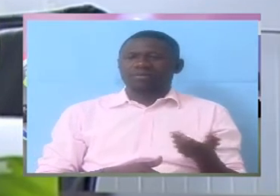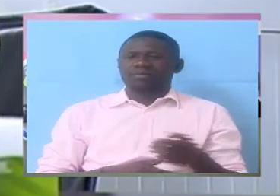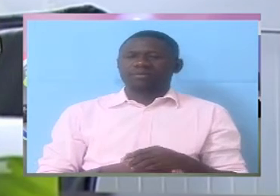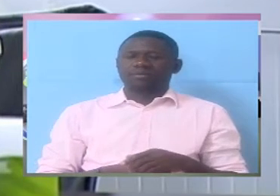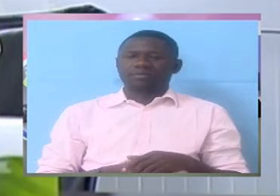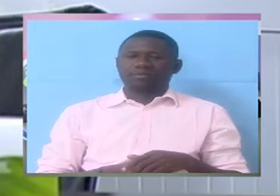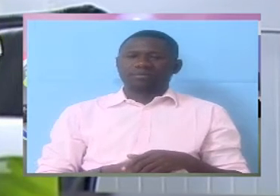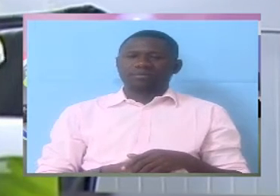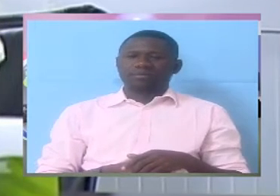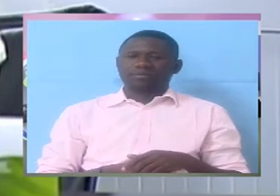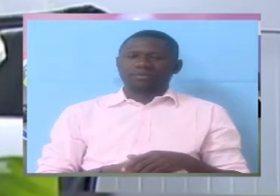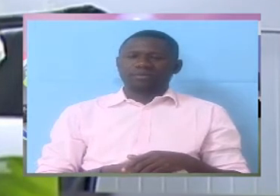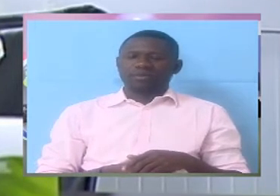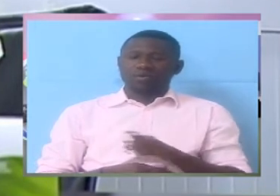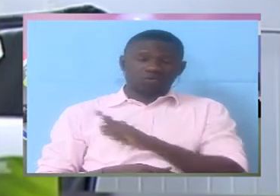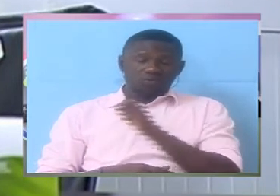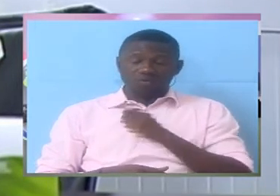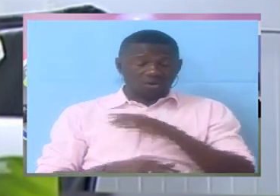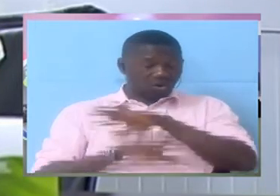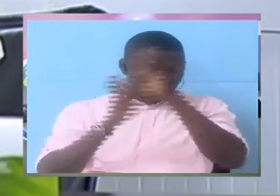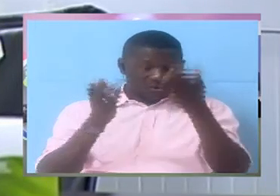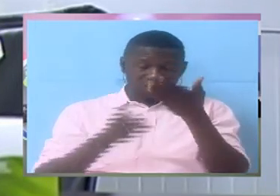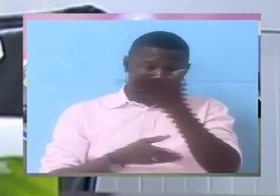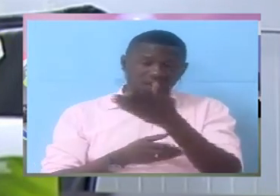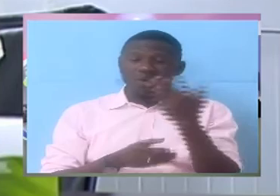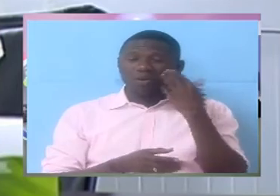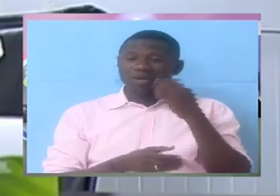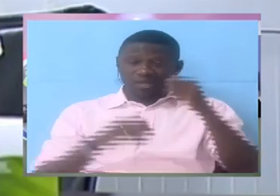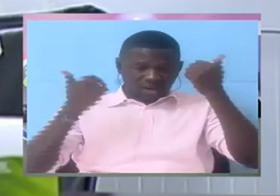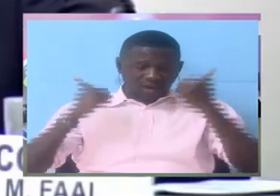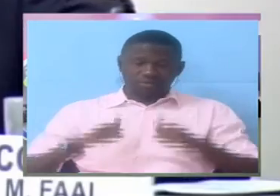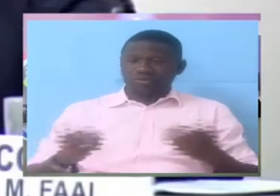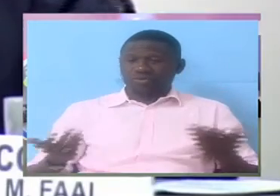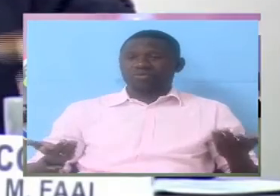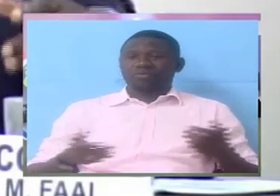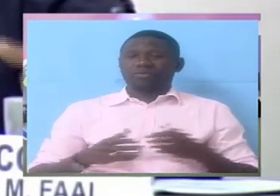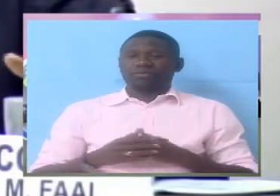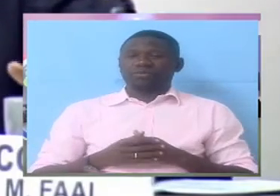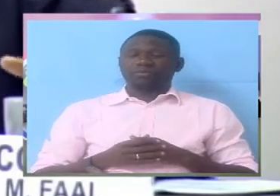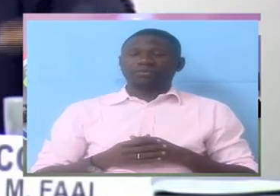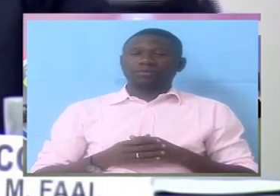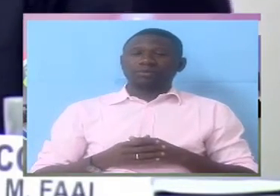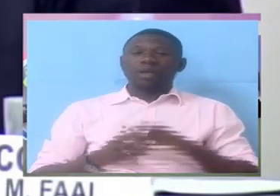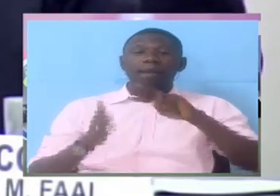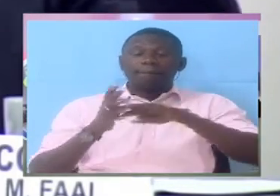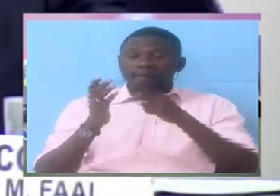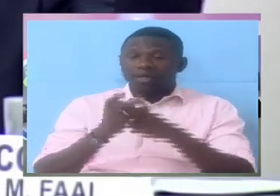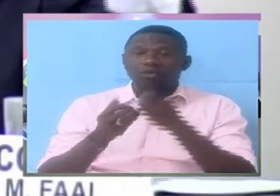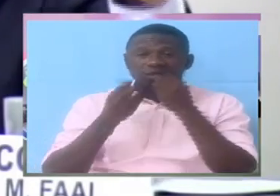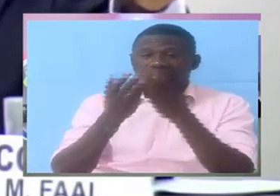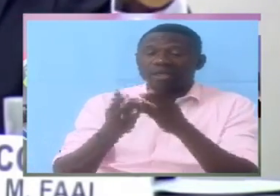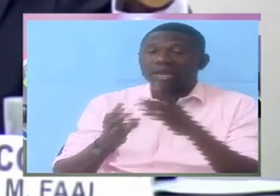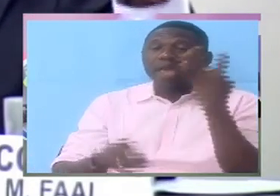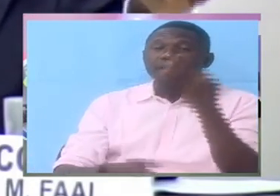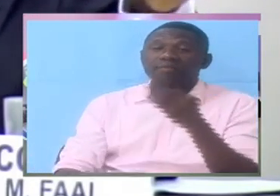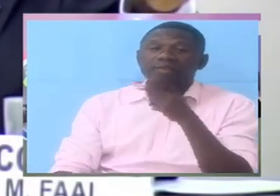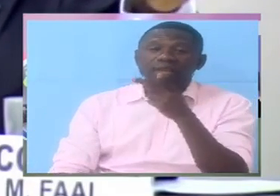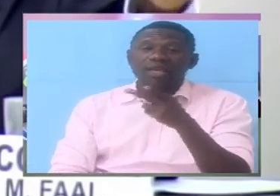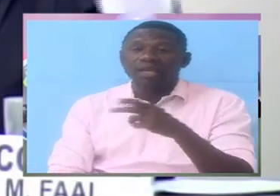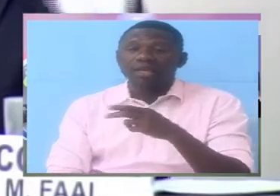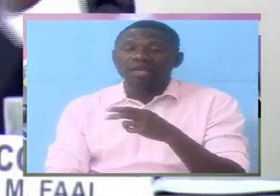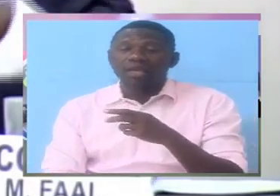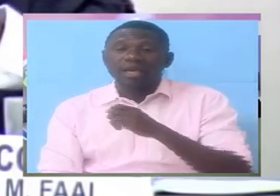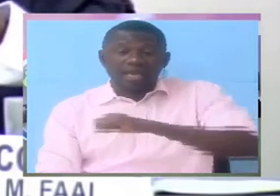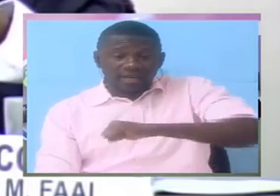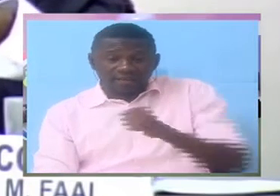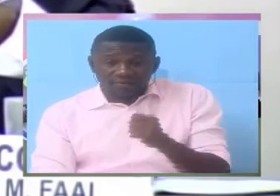these things were happening. In essence, you are saying if they were to deny this fact,